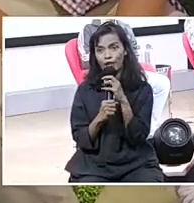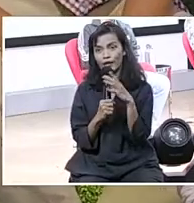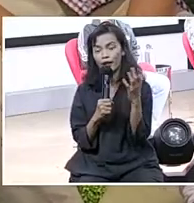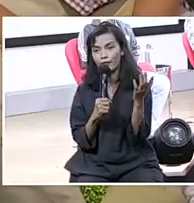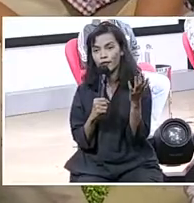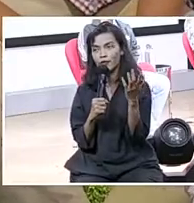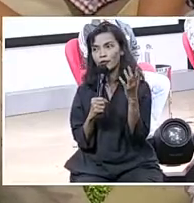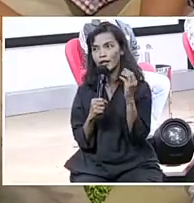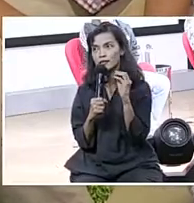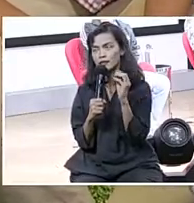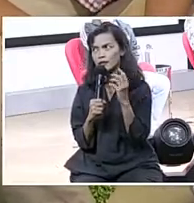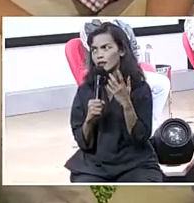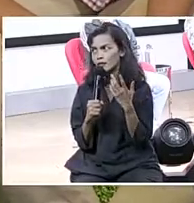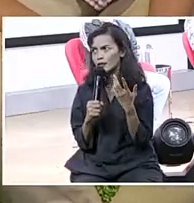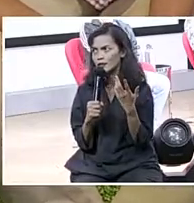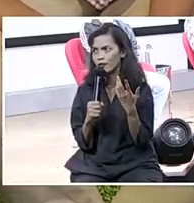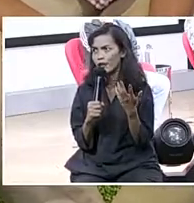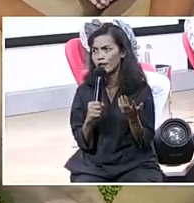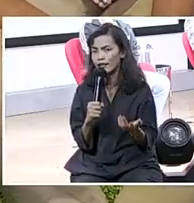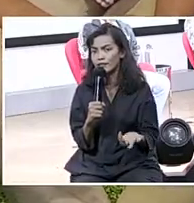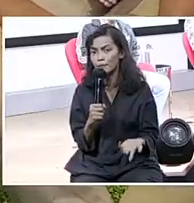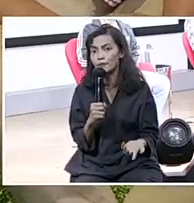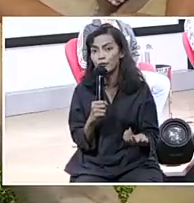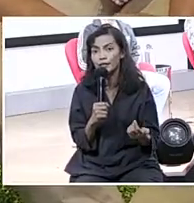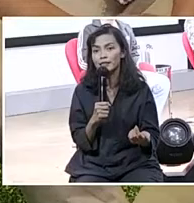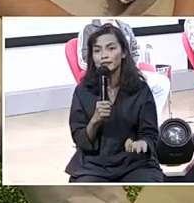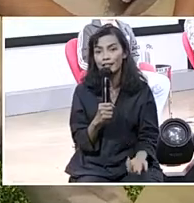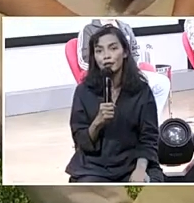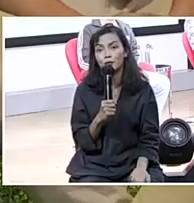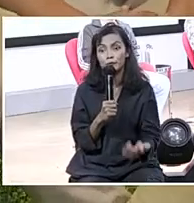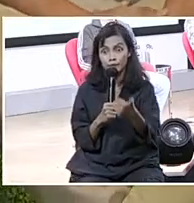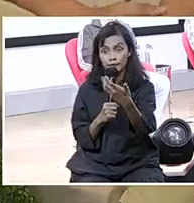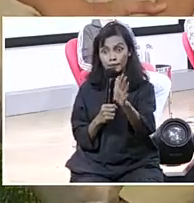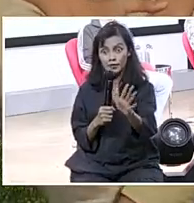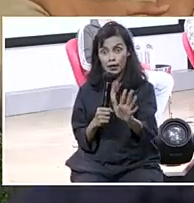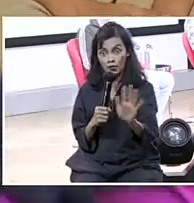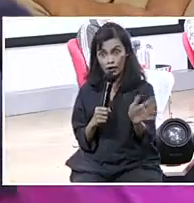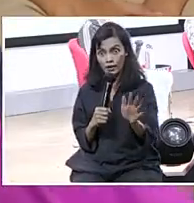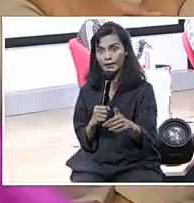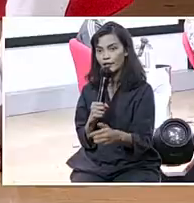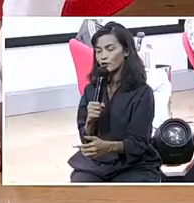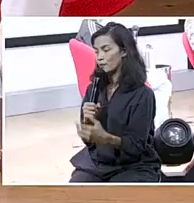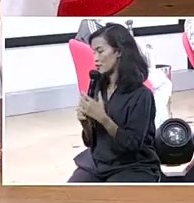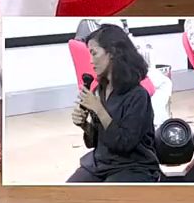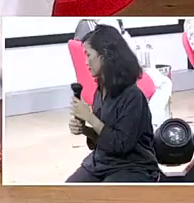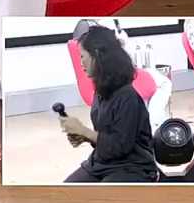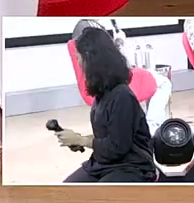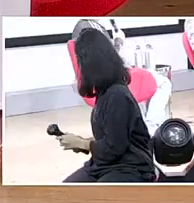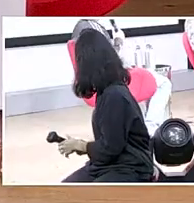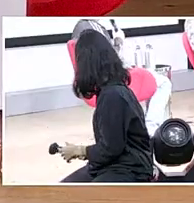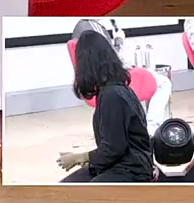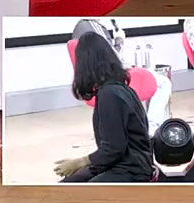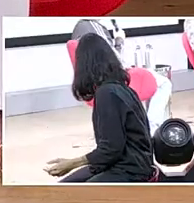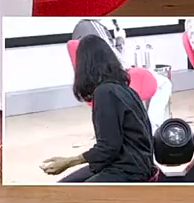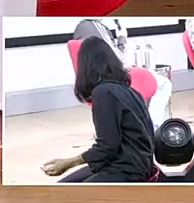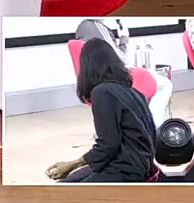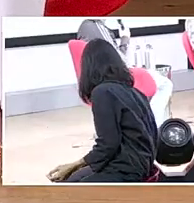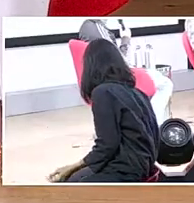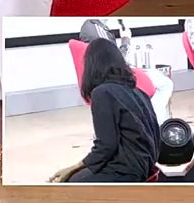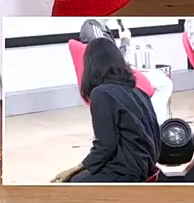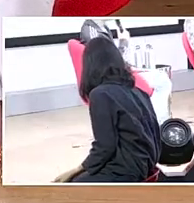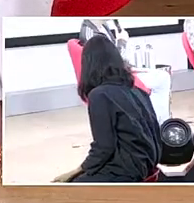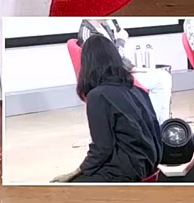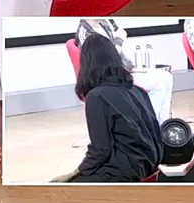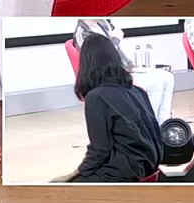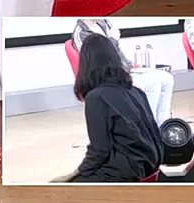Maybe you can have give any tips for it. Thank you. Thank you so much. Yeah. So the